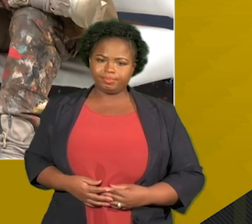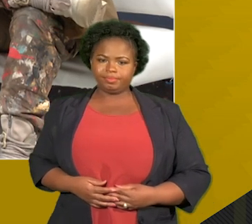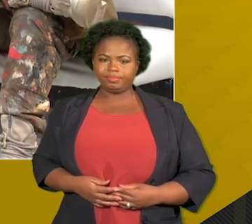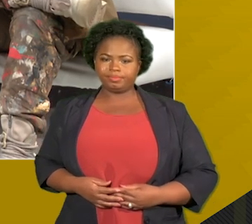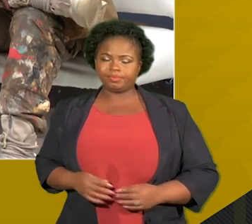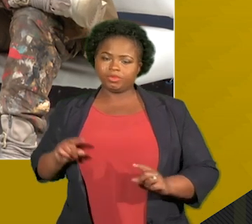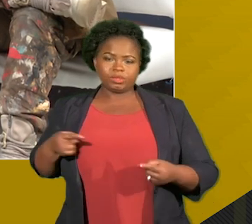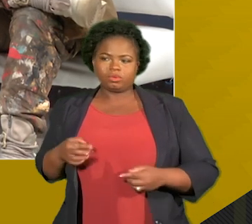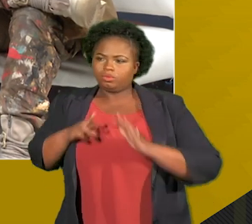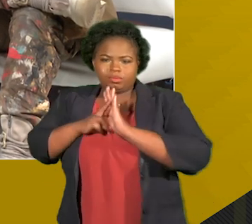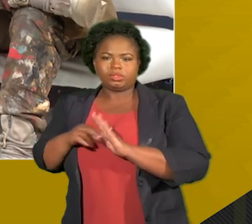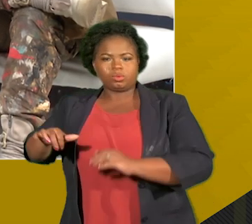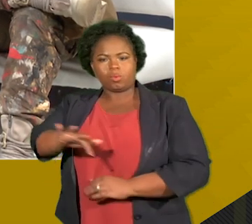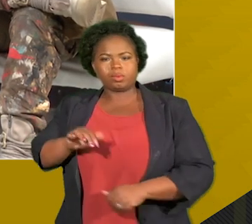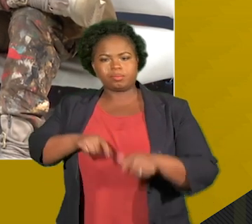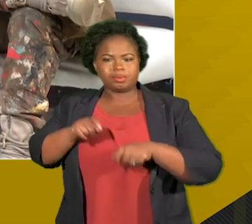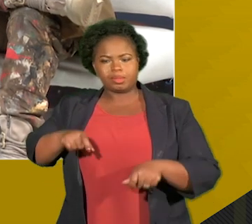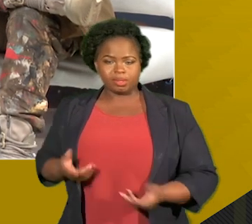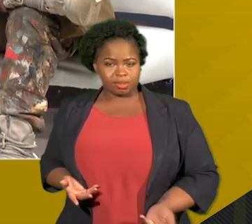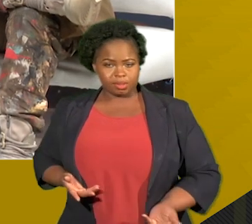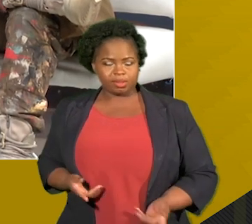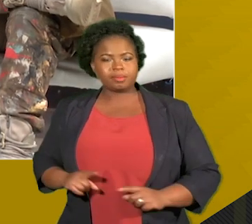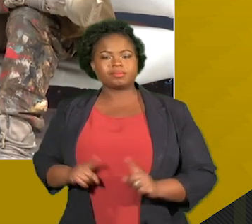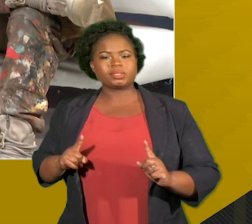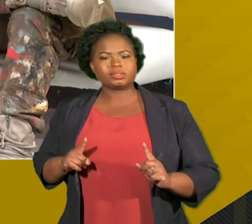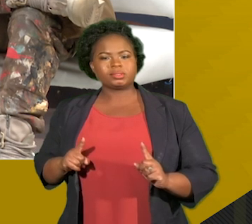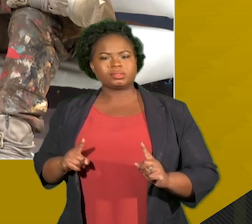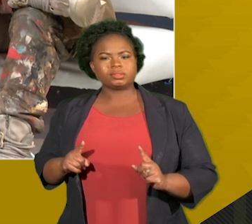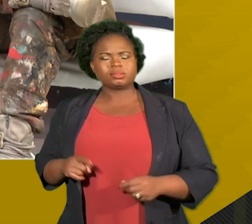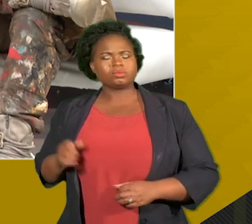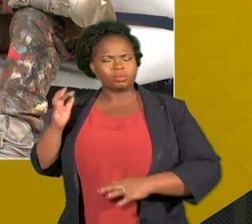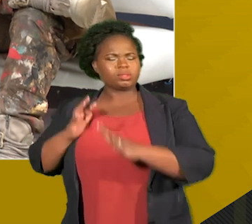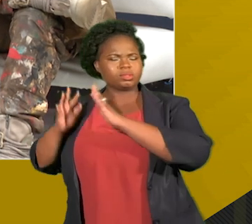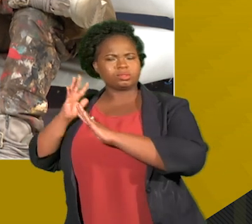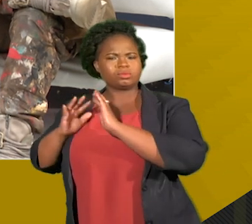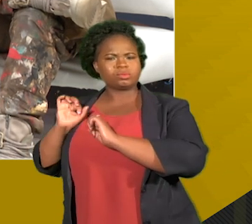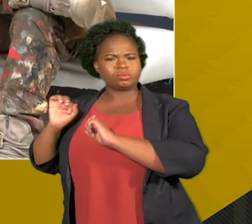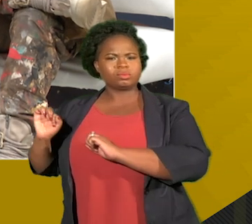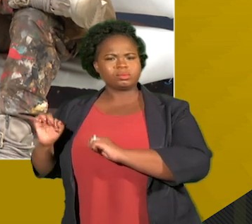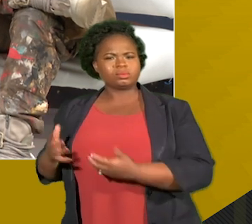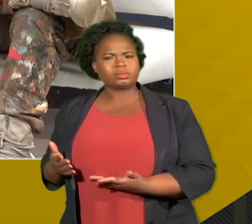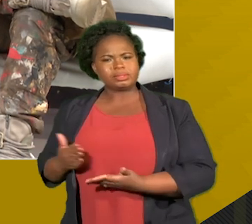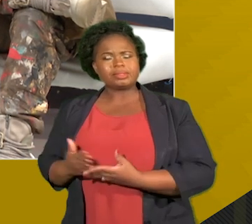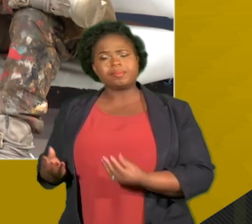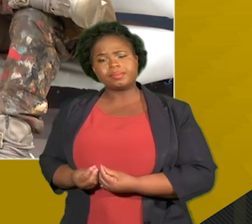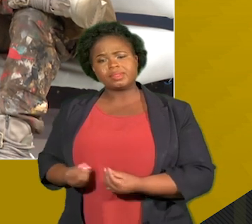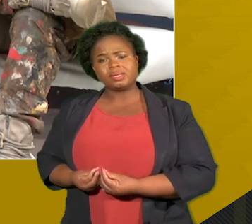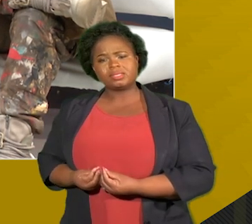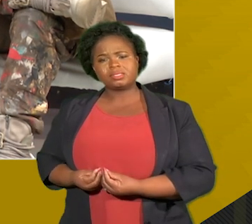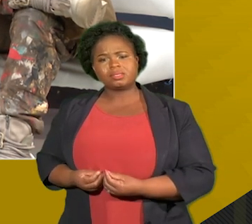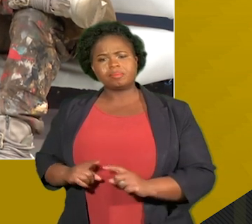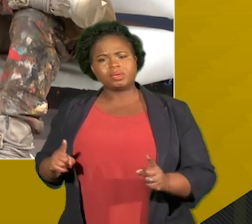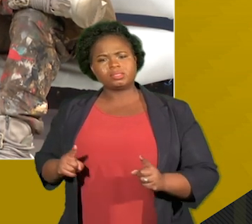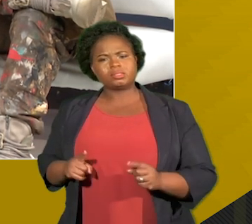we can't represent everybody, of course, but I think equally, you've had a history where you've had some things in galleries, but you grew